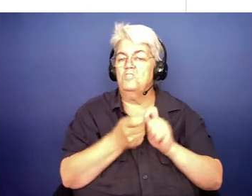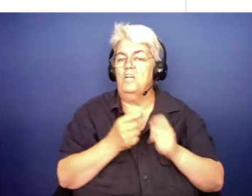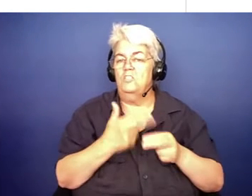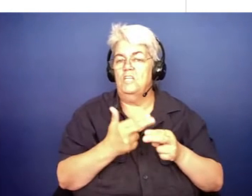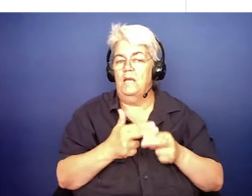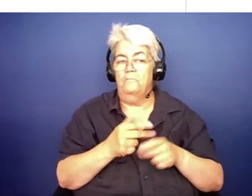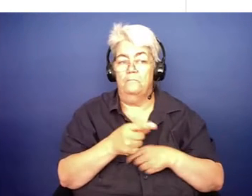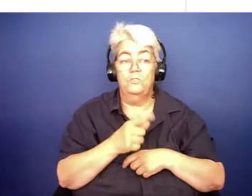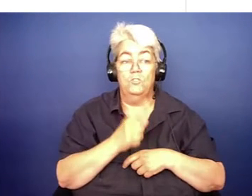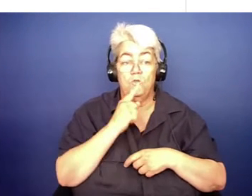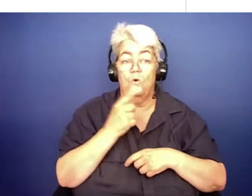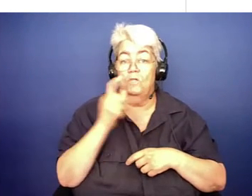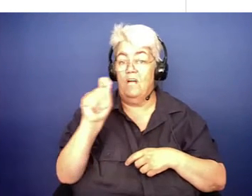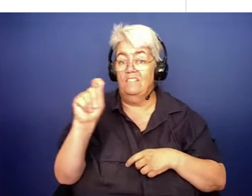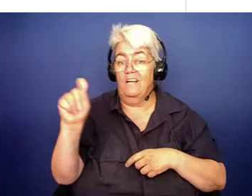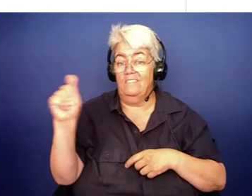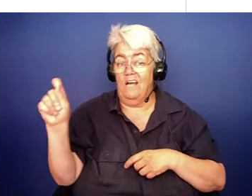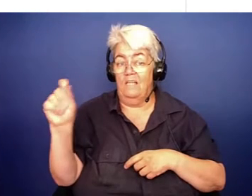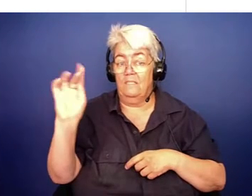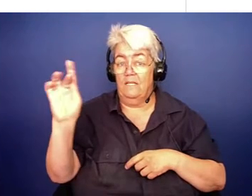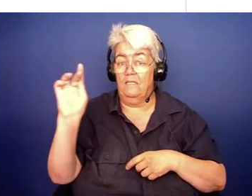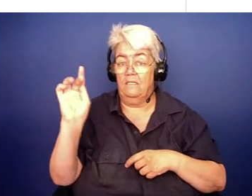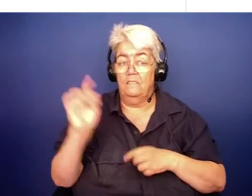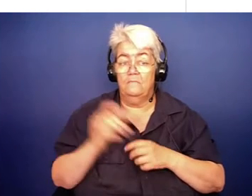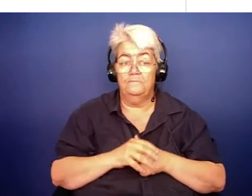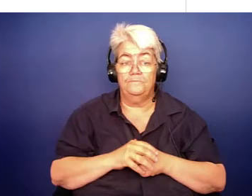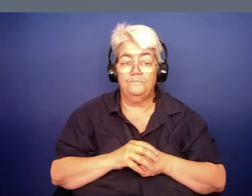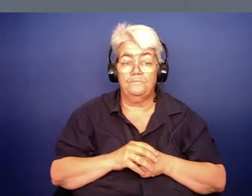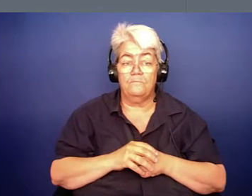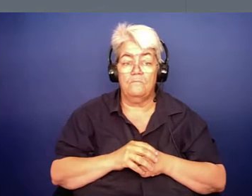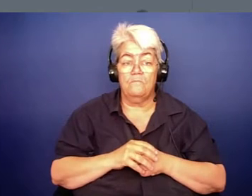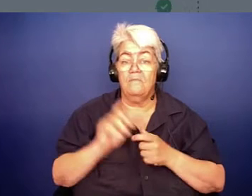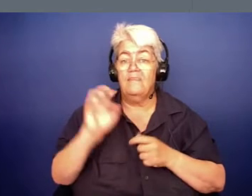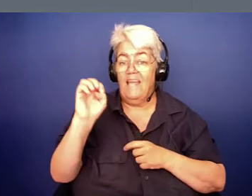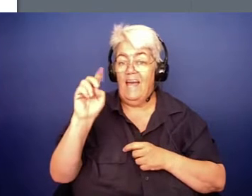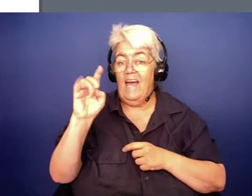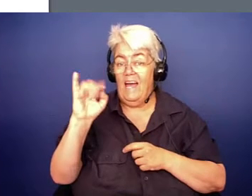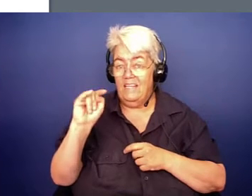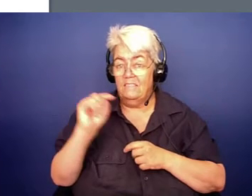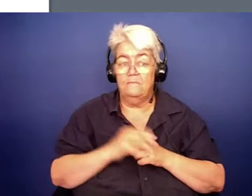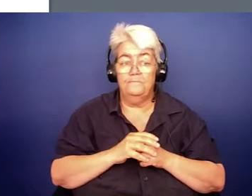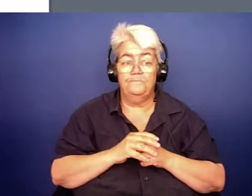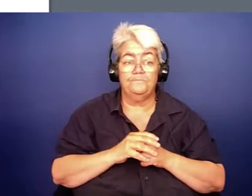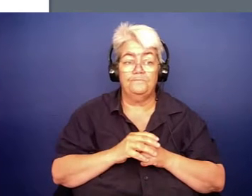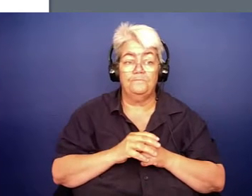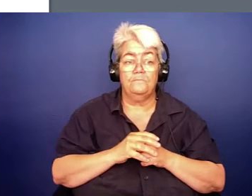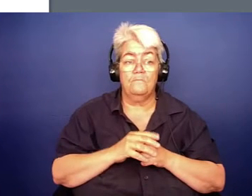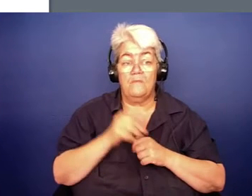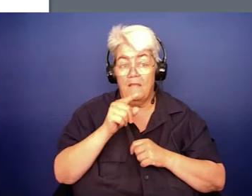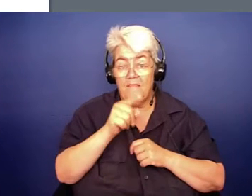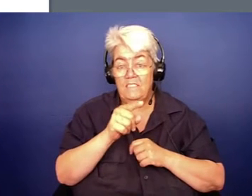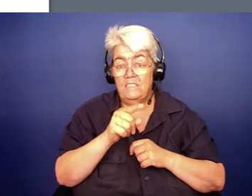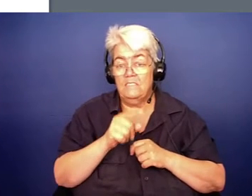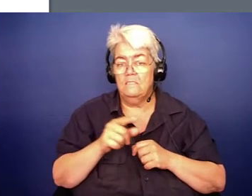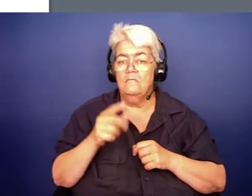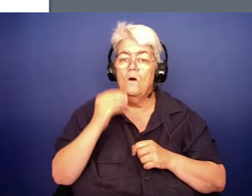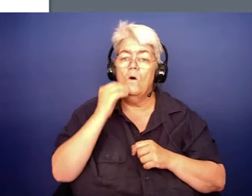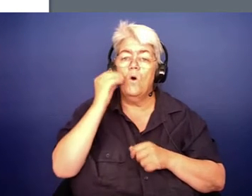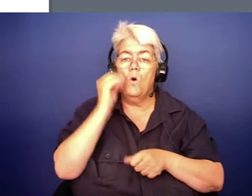you see these 3 dots here, click on that and edit this group, and we'll call this group